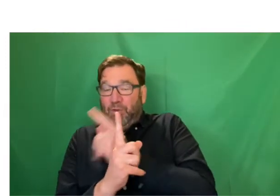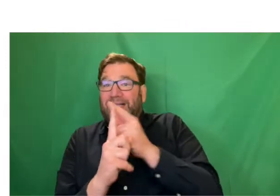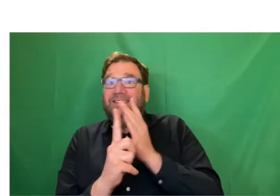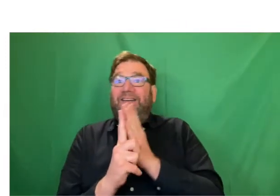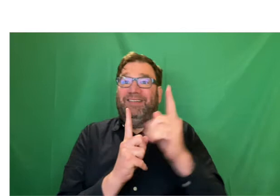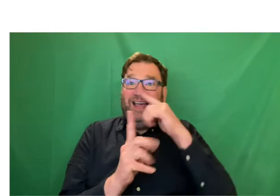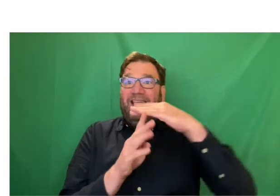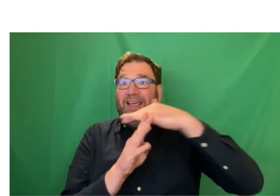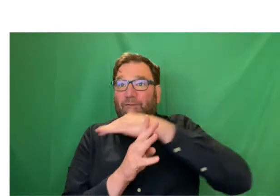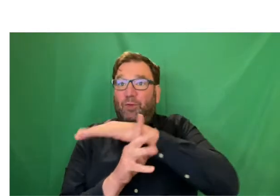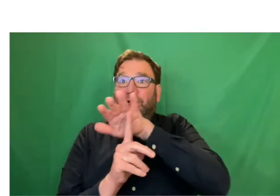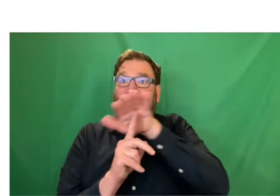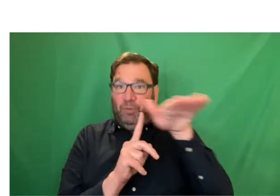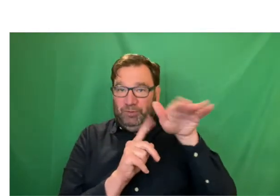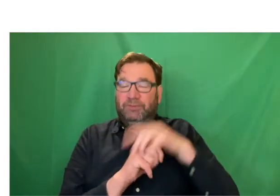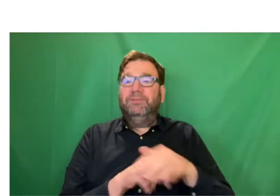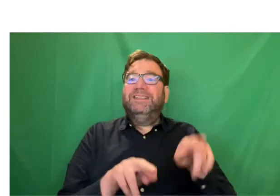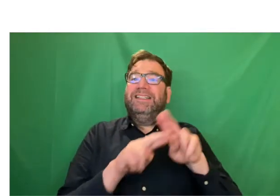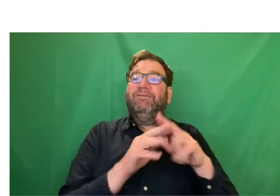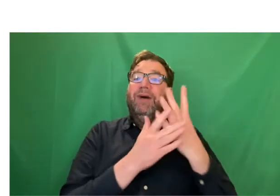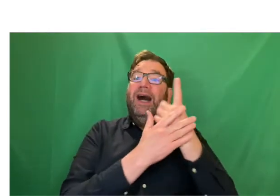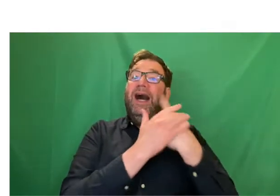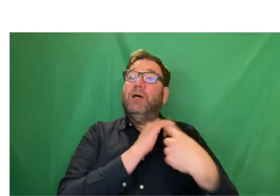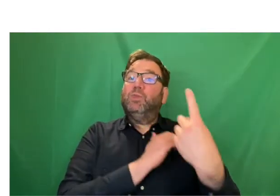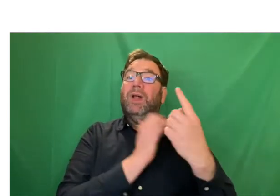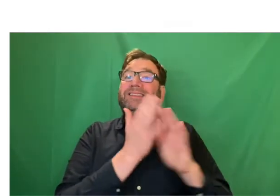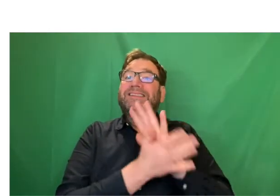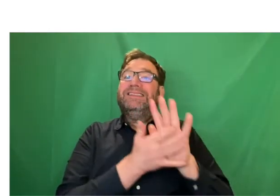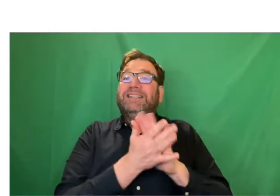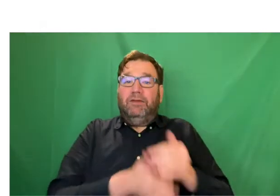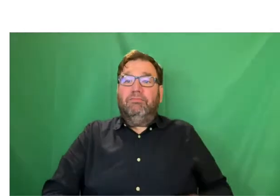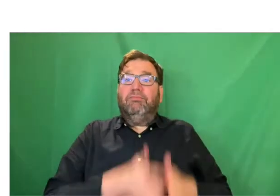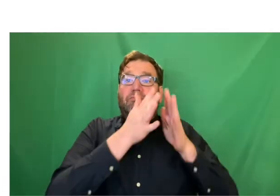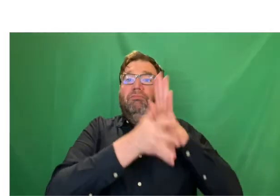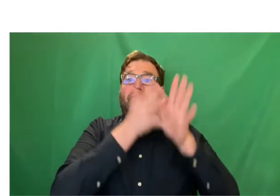previous and next sign. This is in contrast to isolated signing.